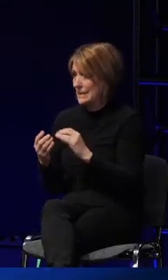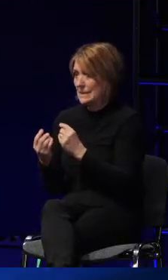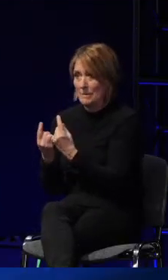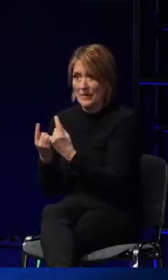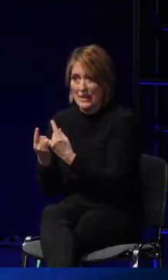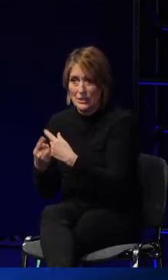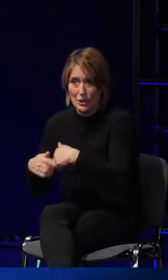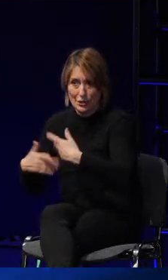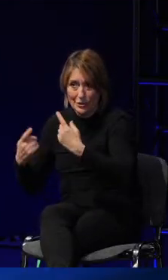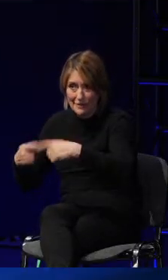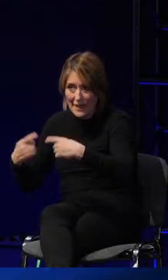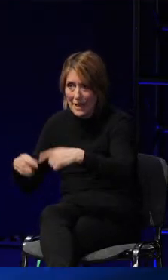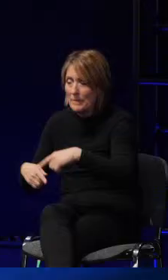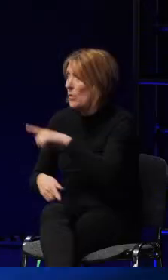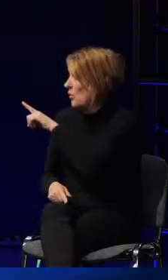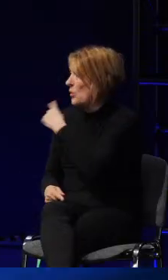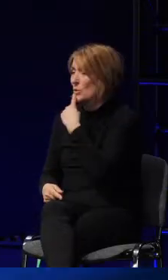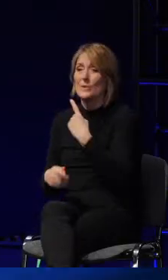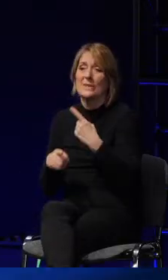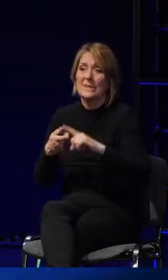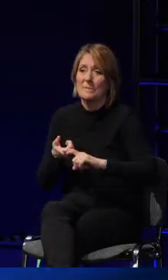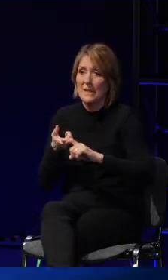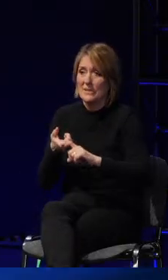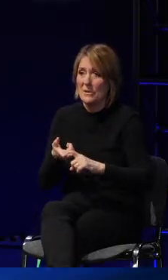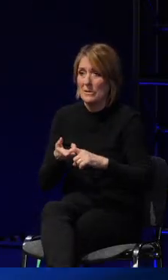down to budget and availability as well. Yeah.